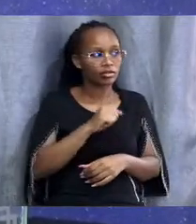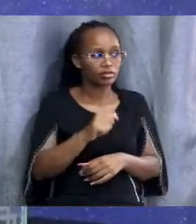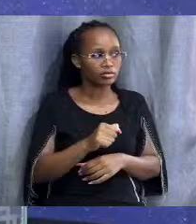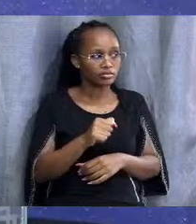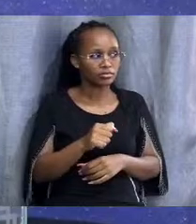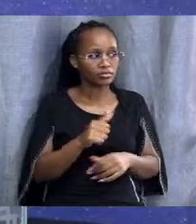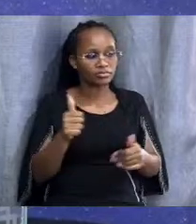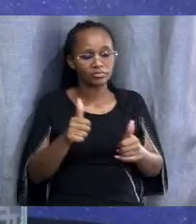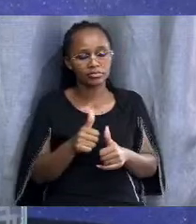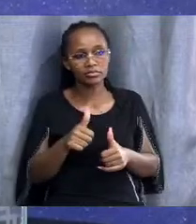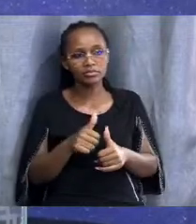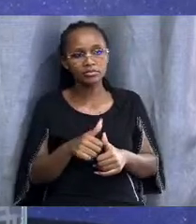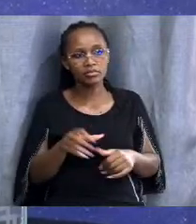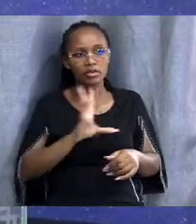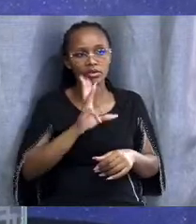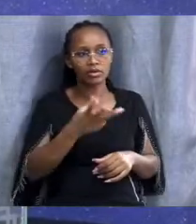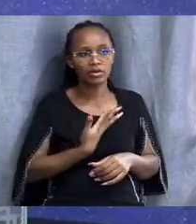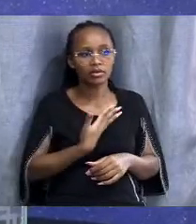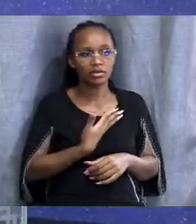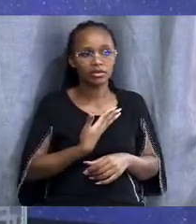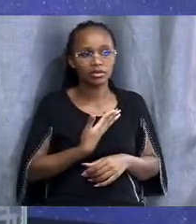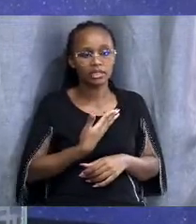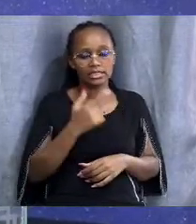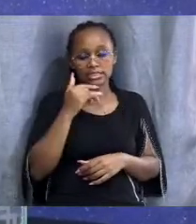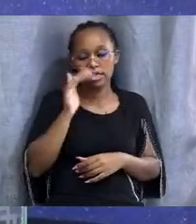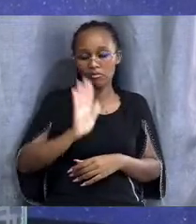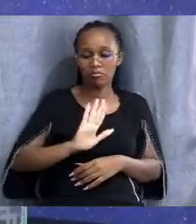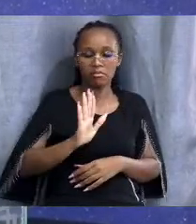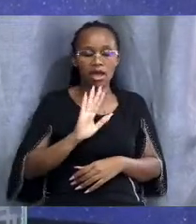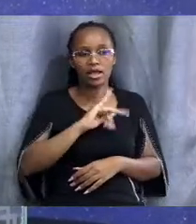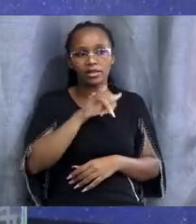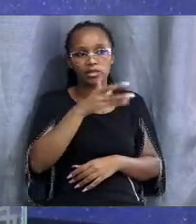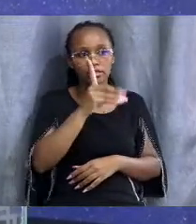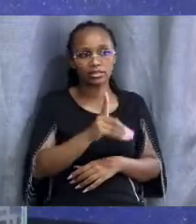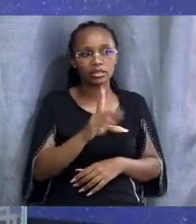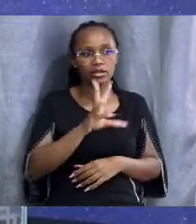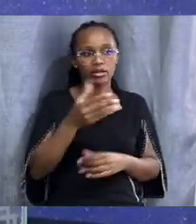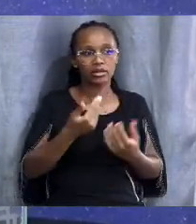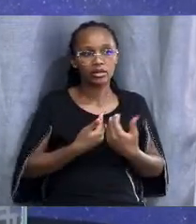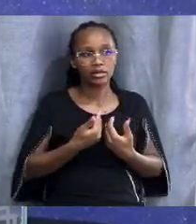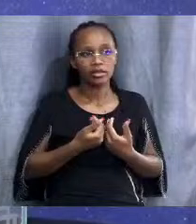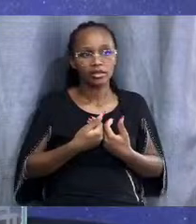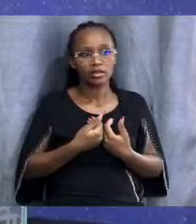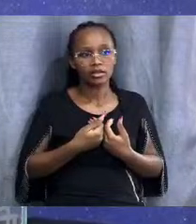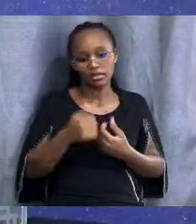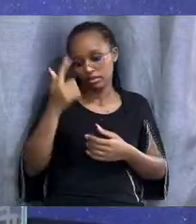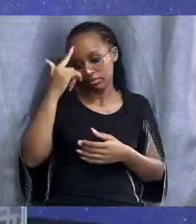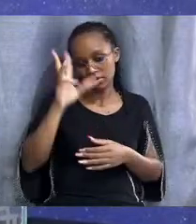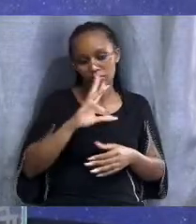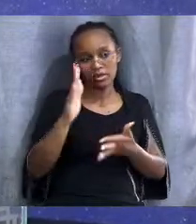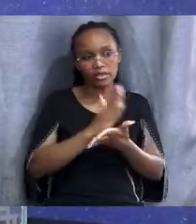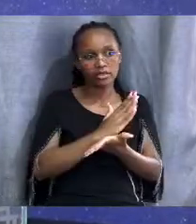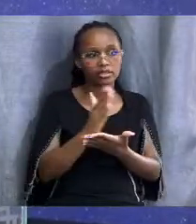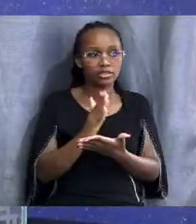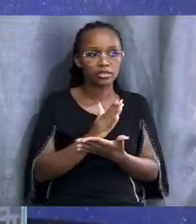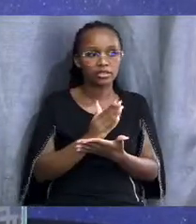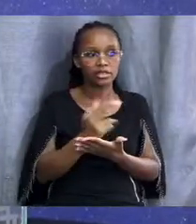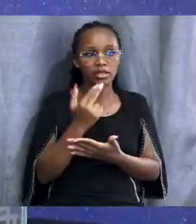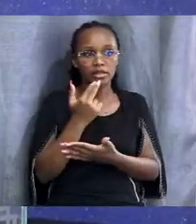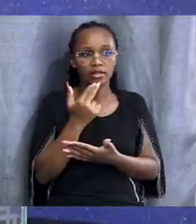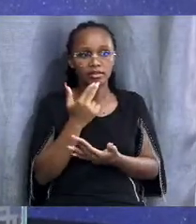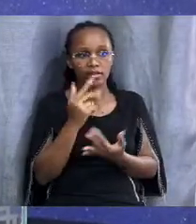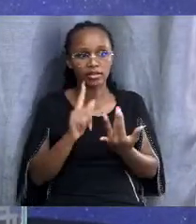bright place. As we bid farewell to Jed, we hold on to the memories we shared, the